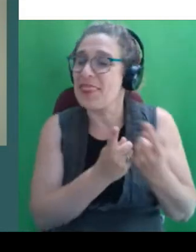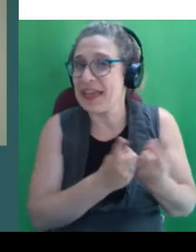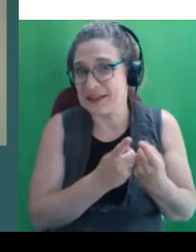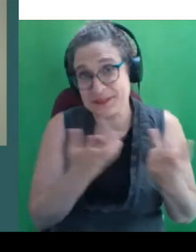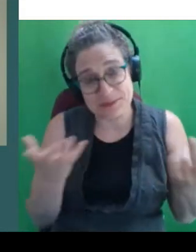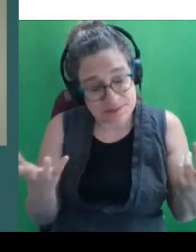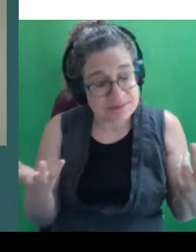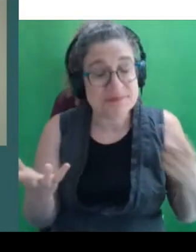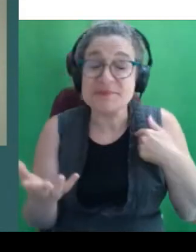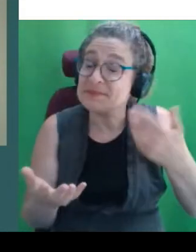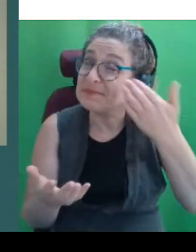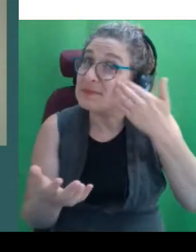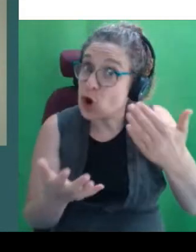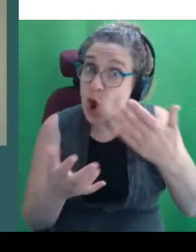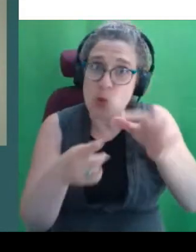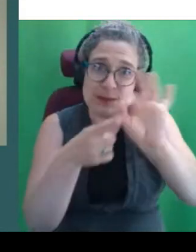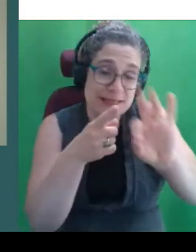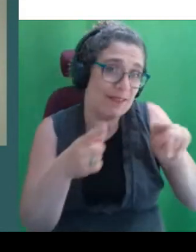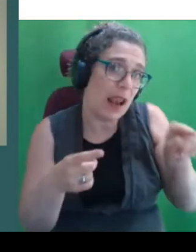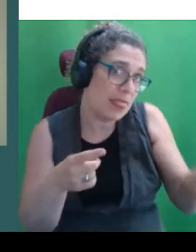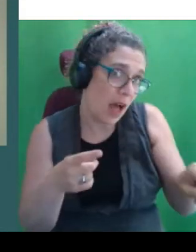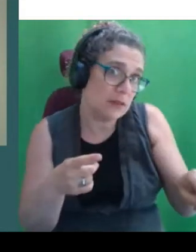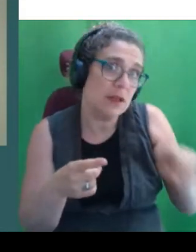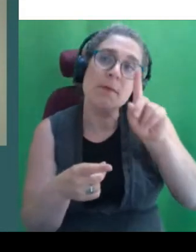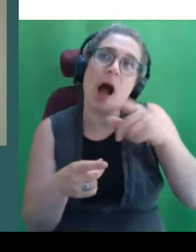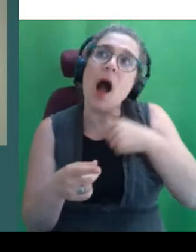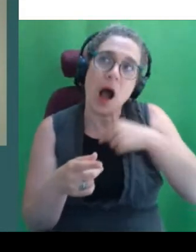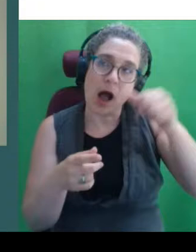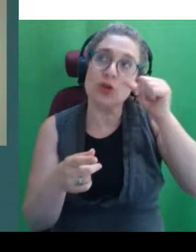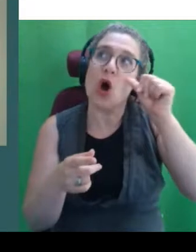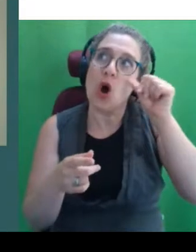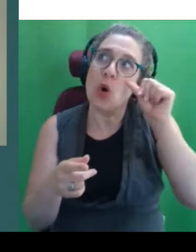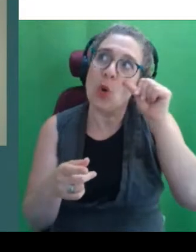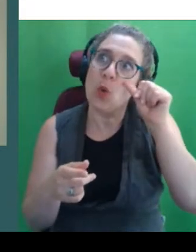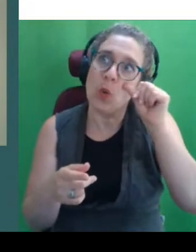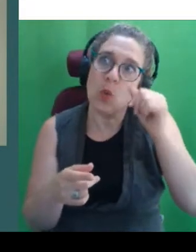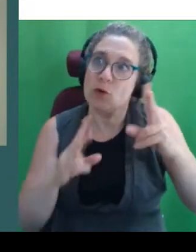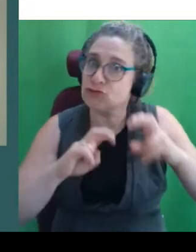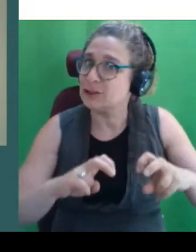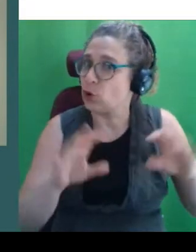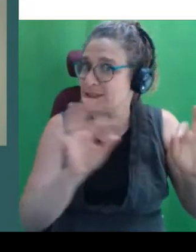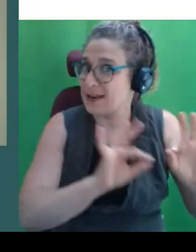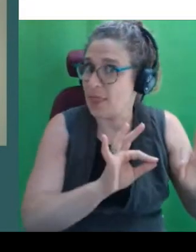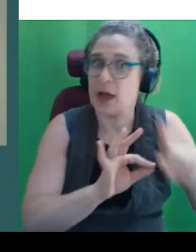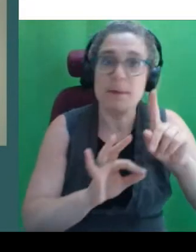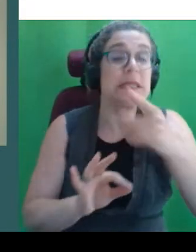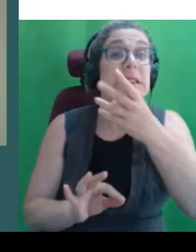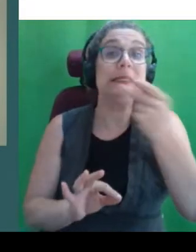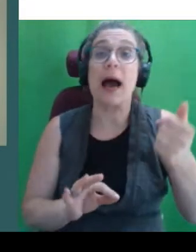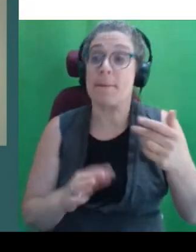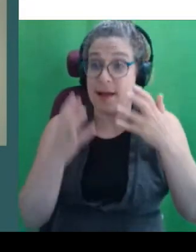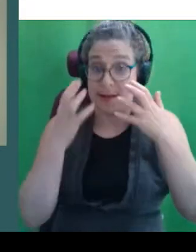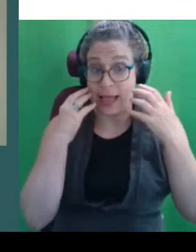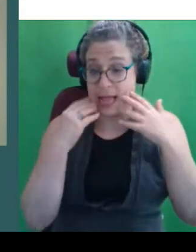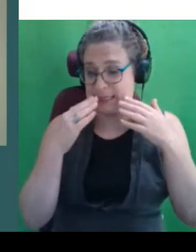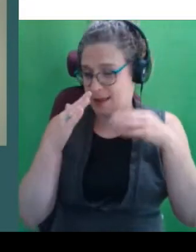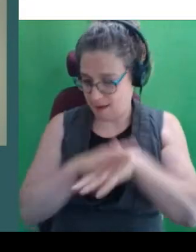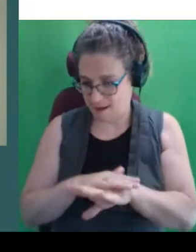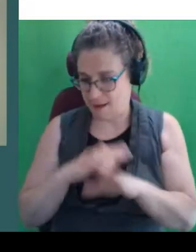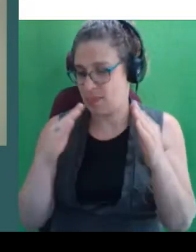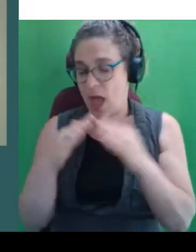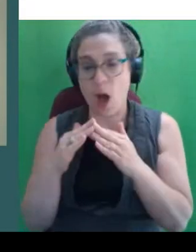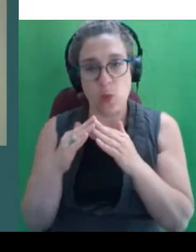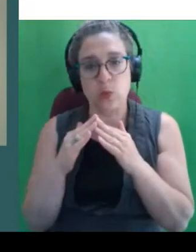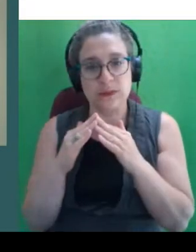I do know that some people who have cats in the house, they have